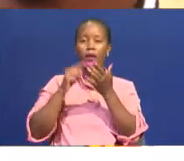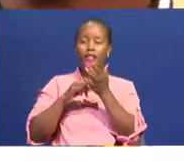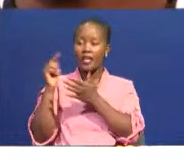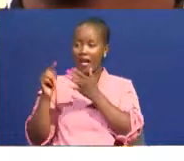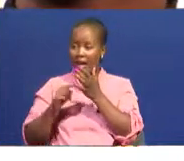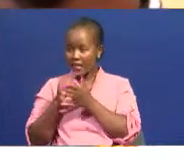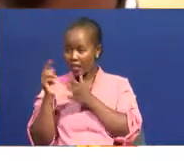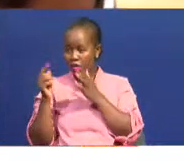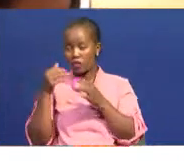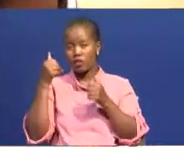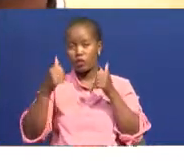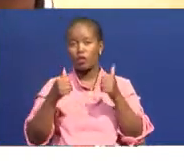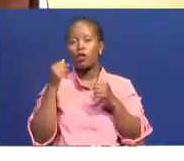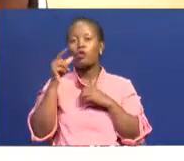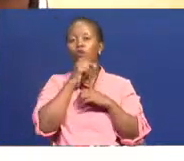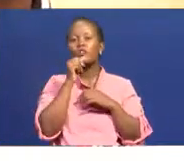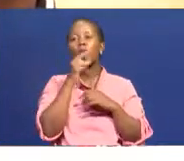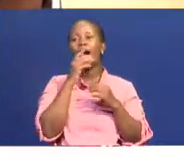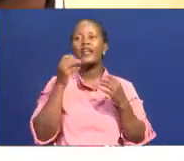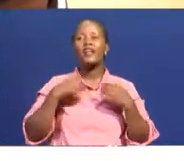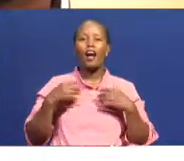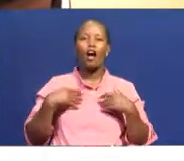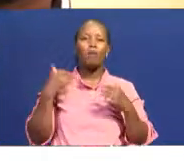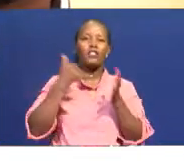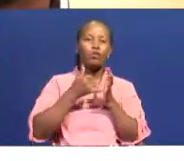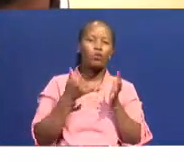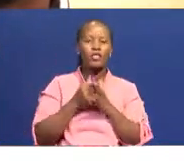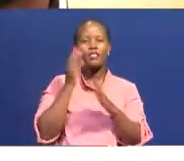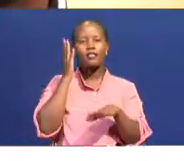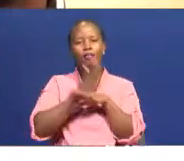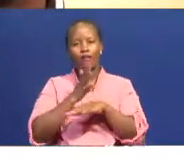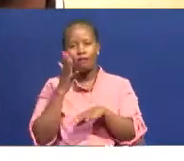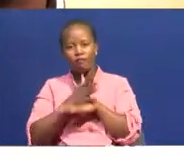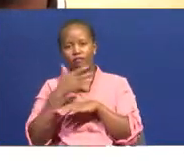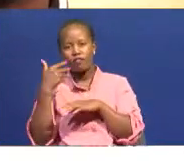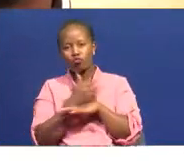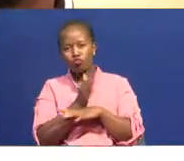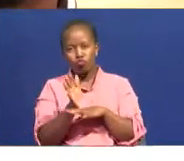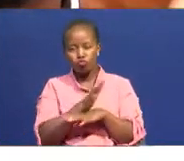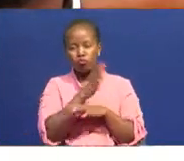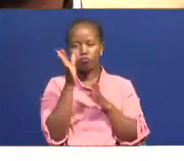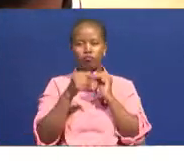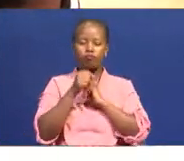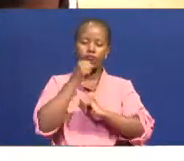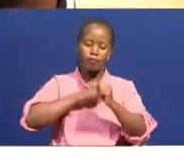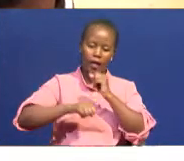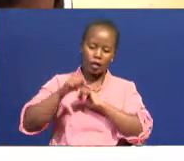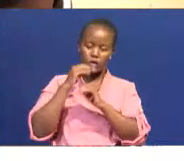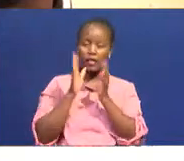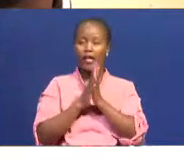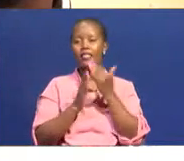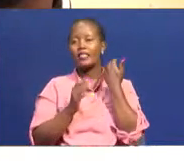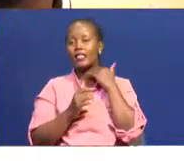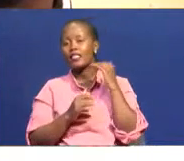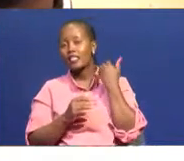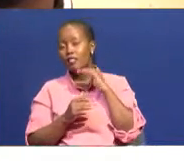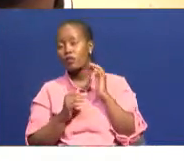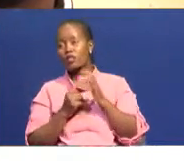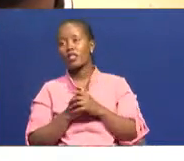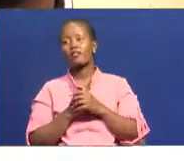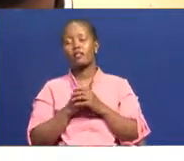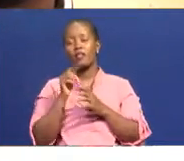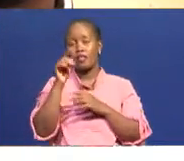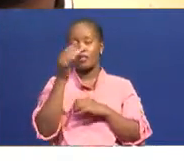Washira is engaged in a number of fraudulent acts and criminal activities within